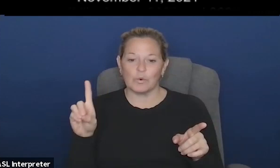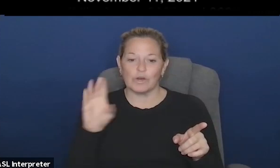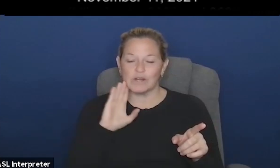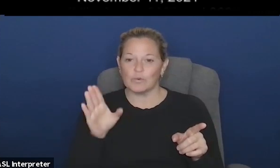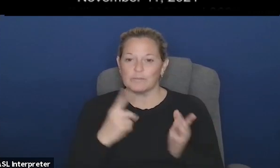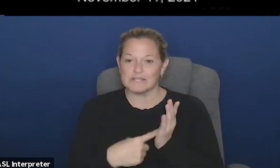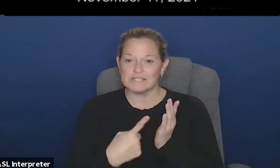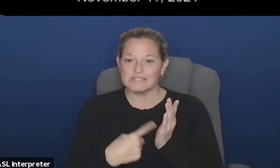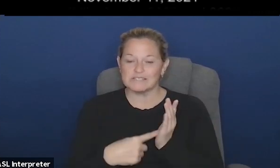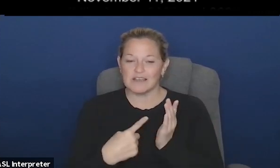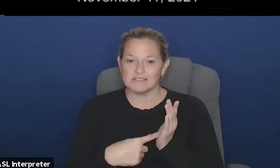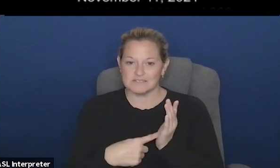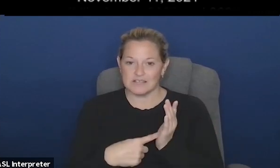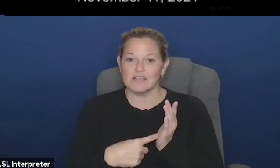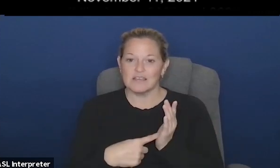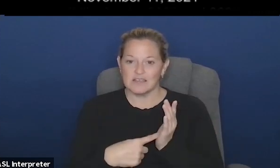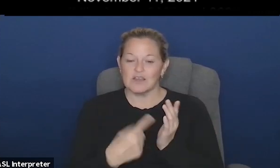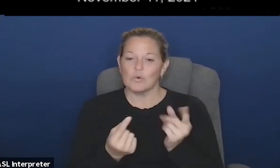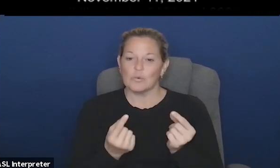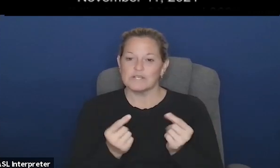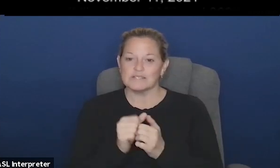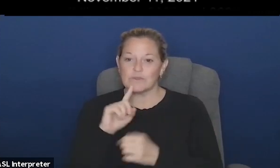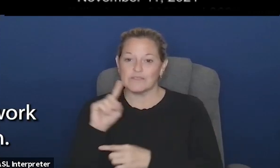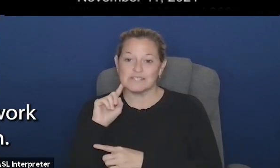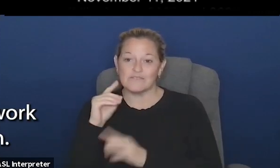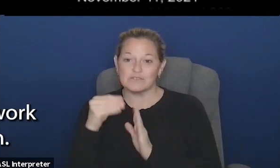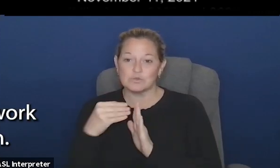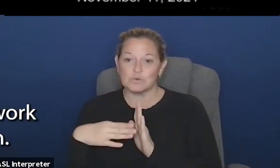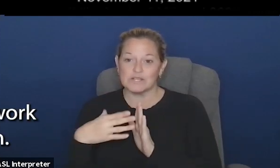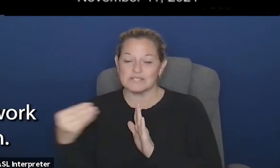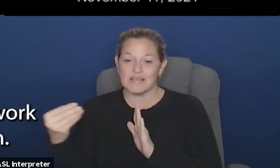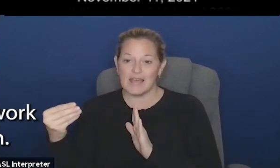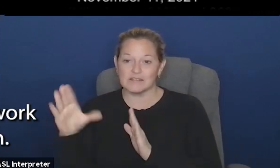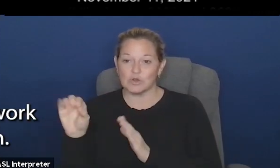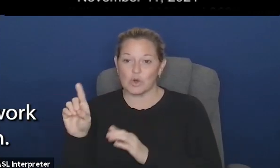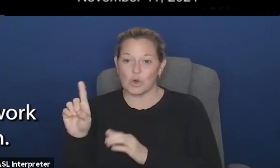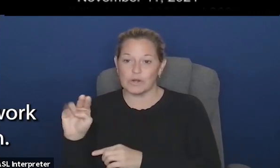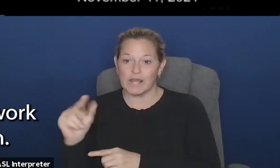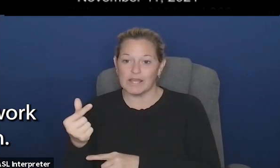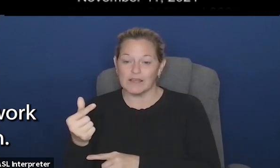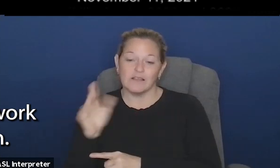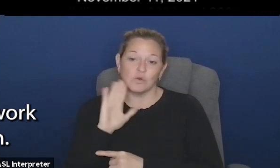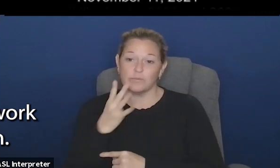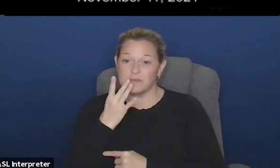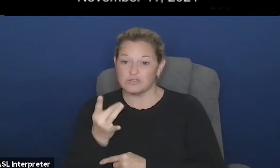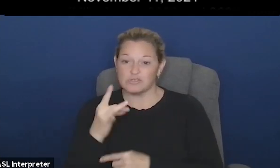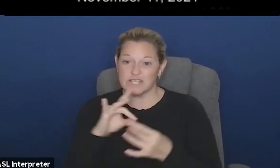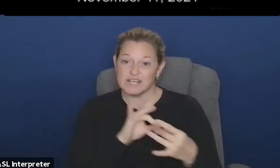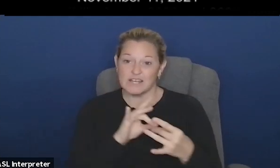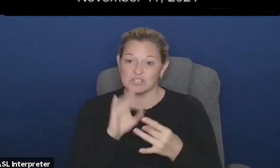and outreach he does with deaf students doing robotics and coding. So there may be some interesting connections to his work that he'll be sharing this